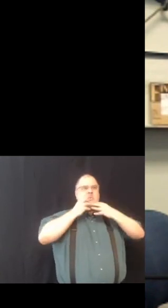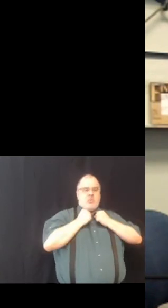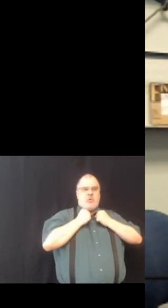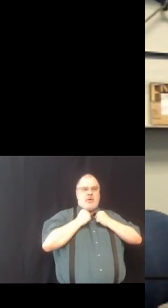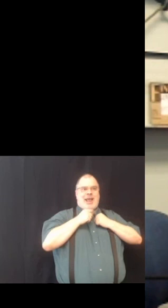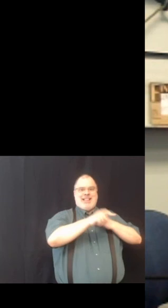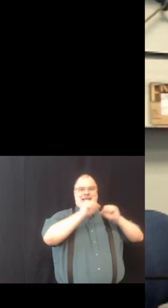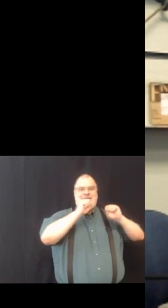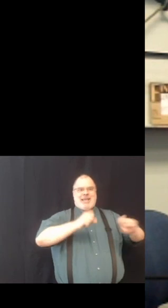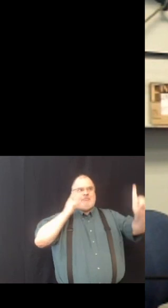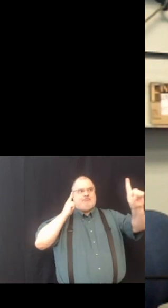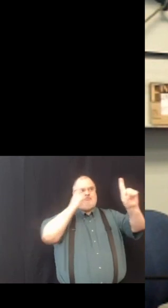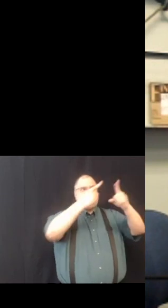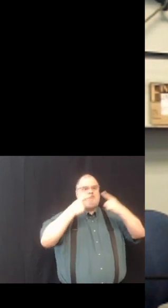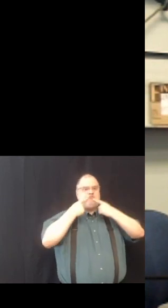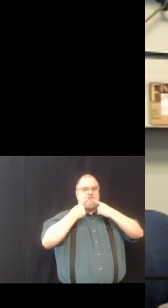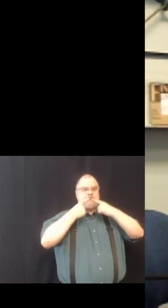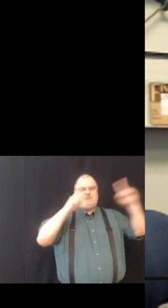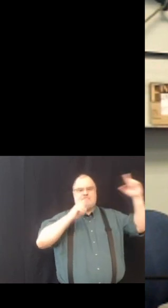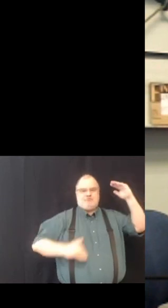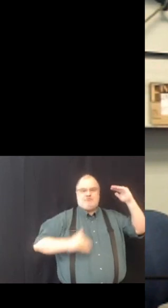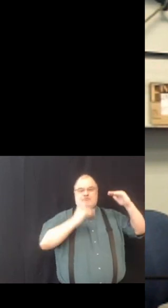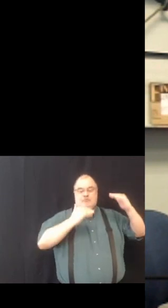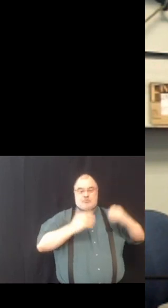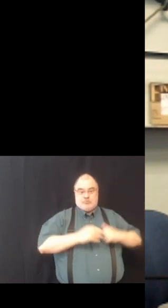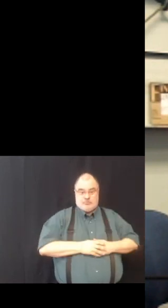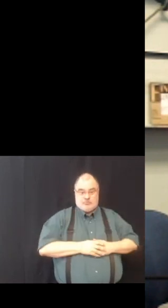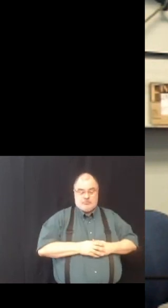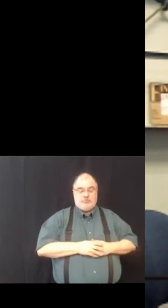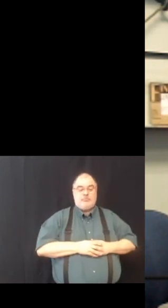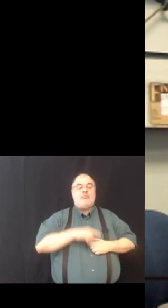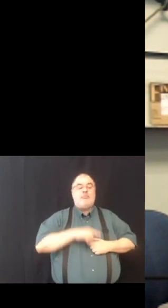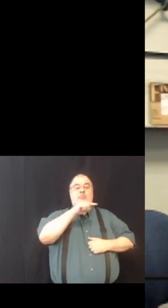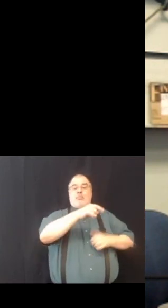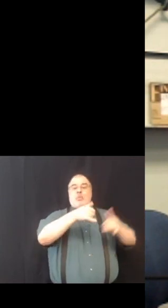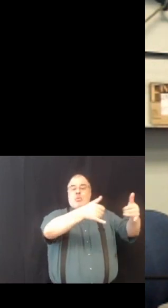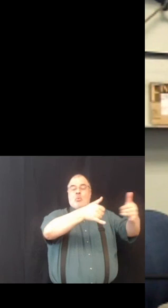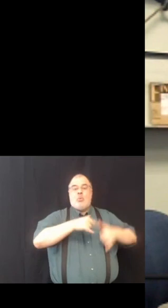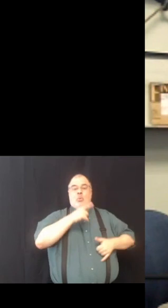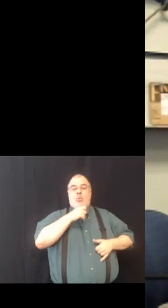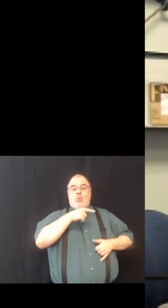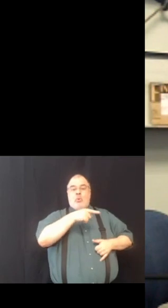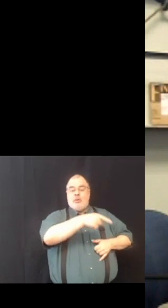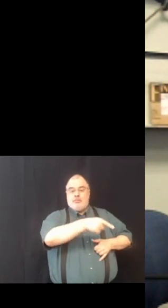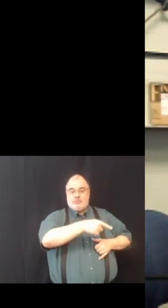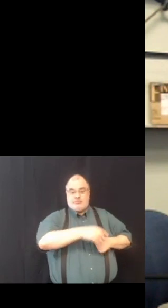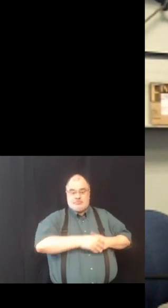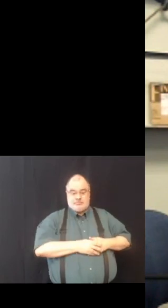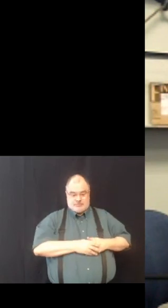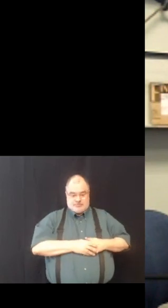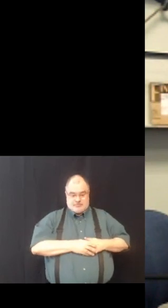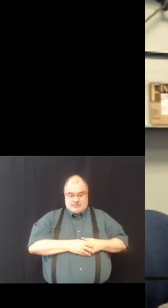excellent opportunities to grow in their careers." Accepting the award on behalf of the Youth Co-op Inc. is President